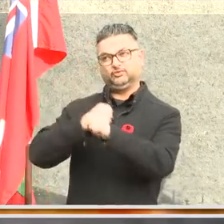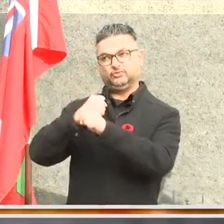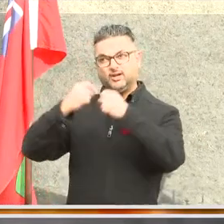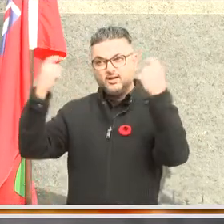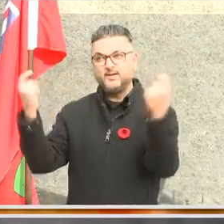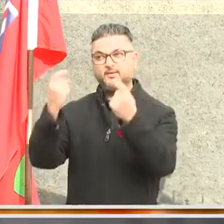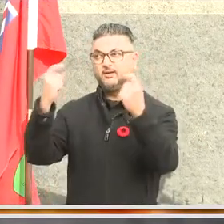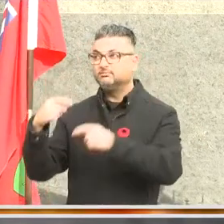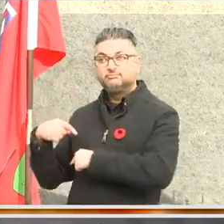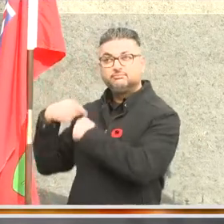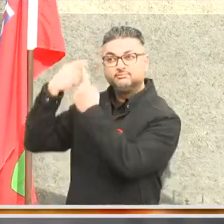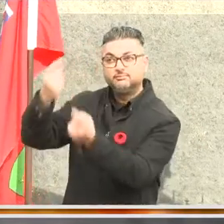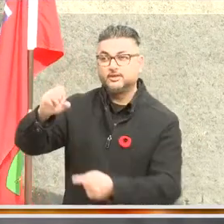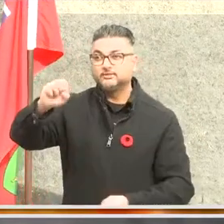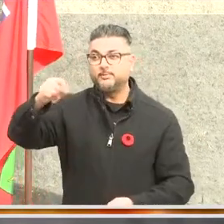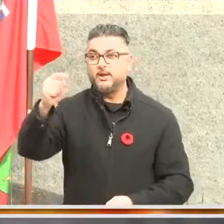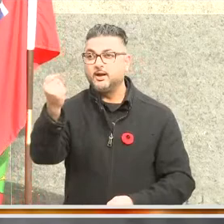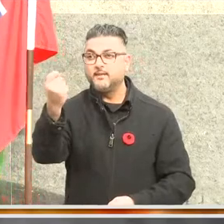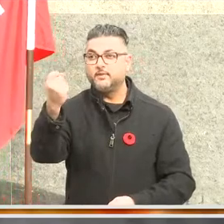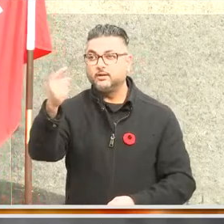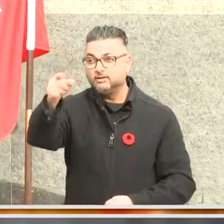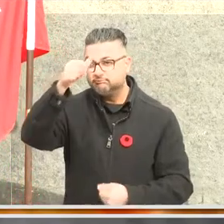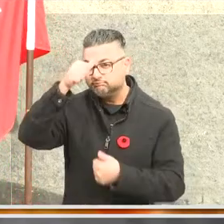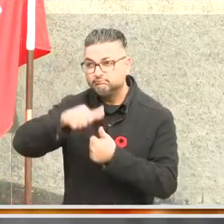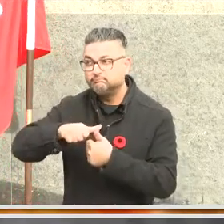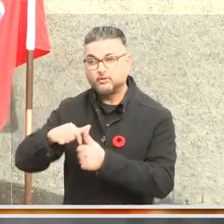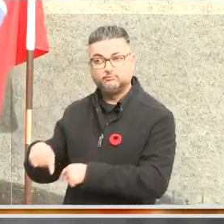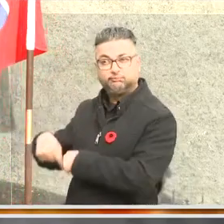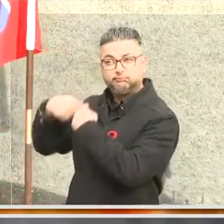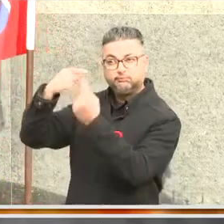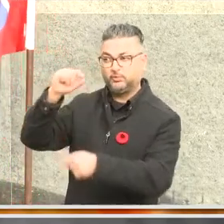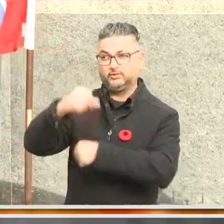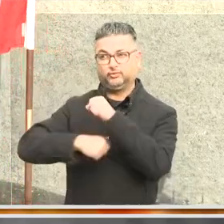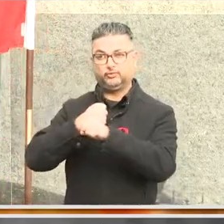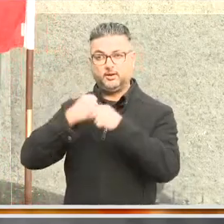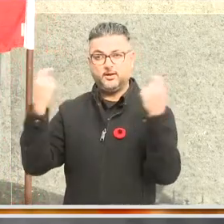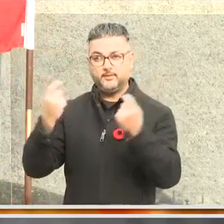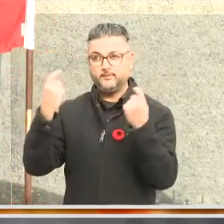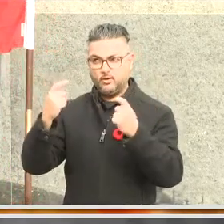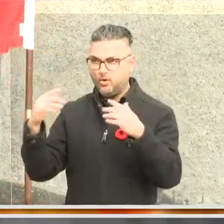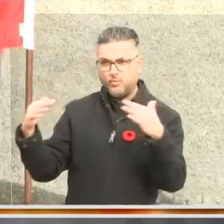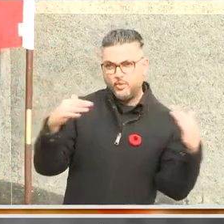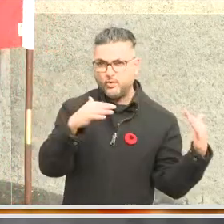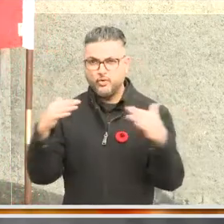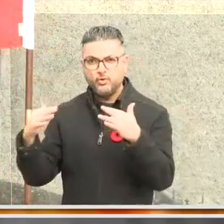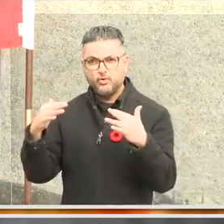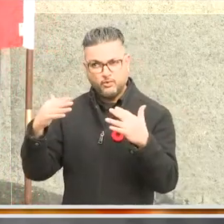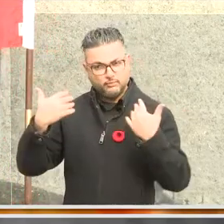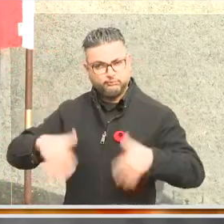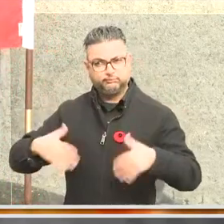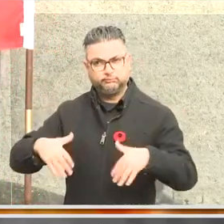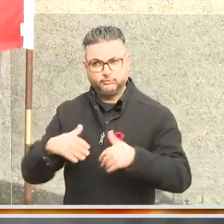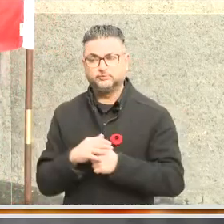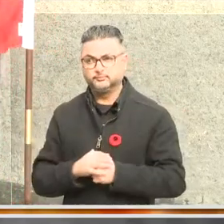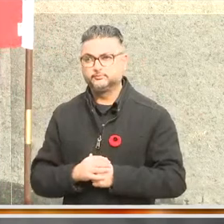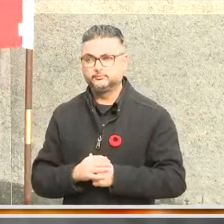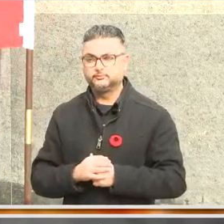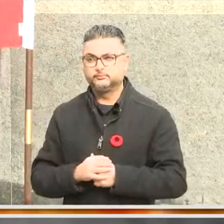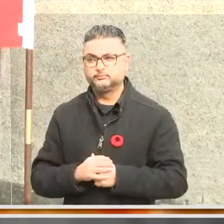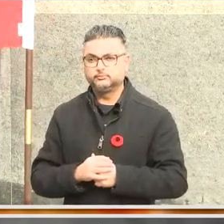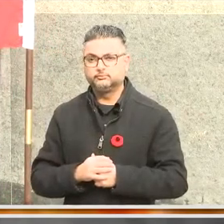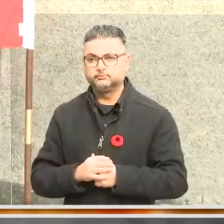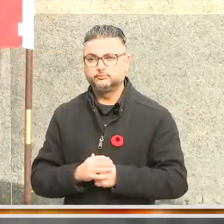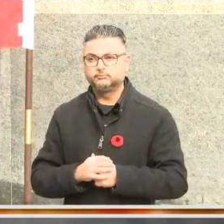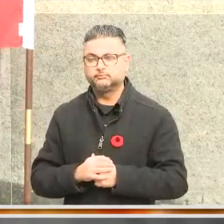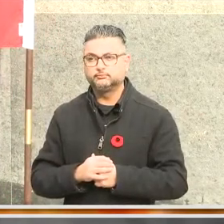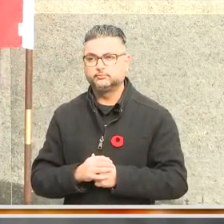precipitated that war. Nous nous rassemblons aujourd'hui en ce 11 novembre pour rendre hommage et surtout pour